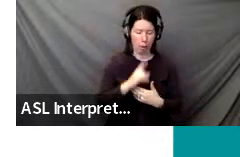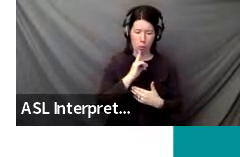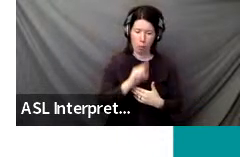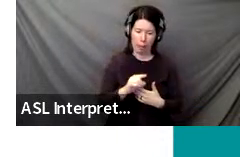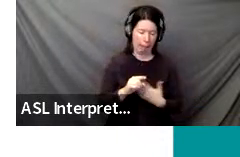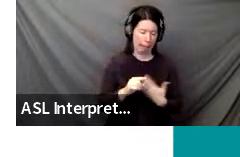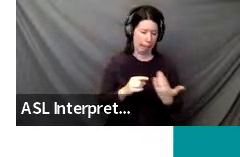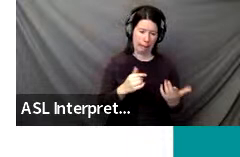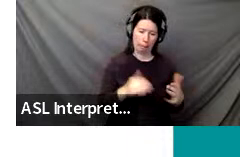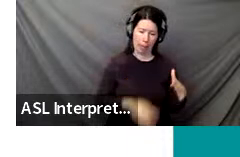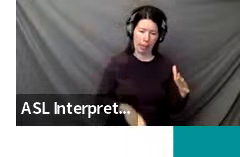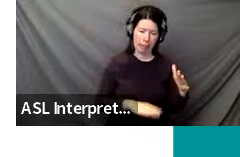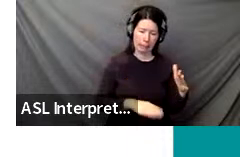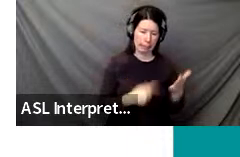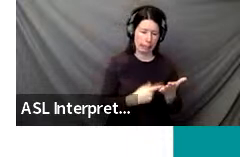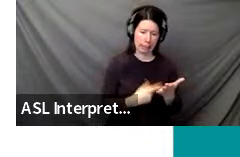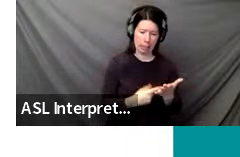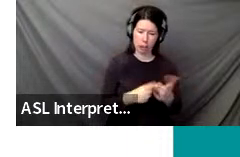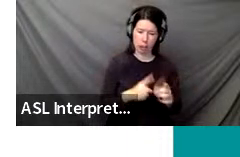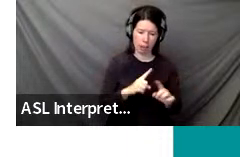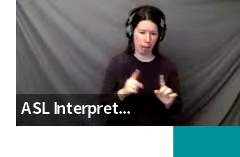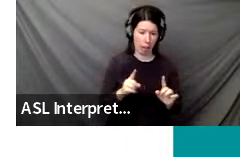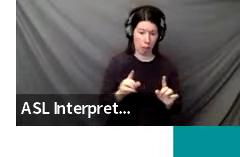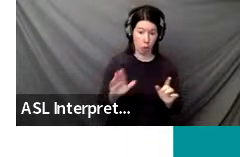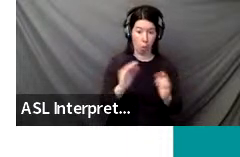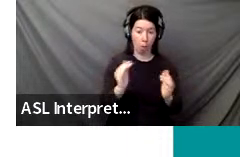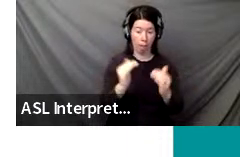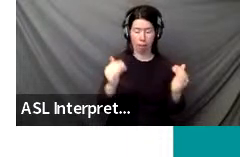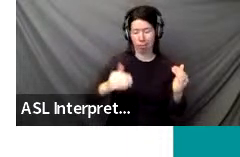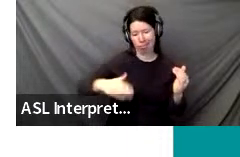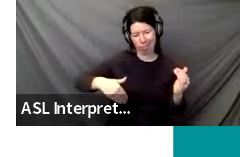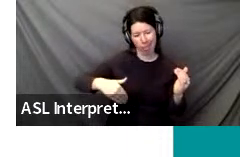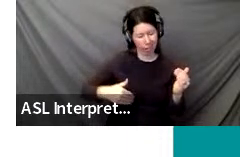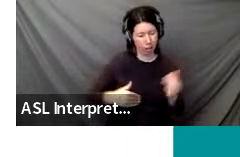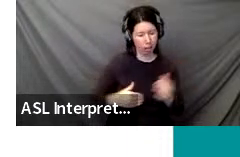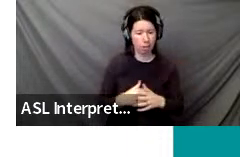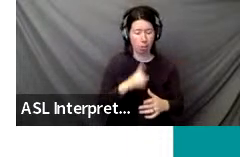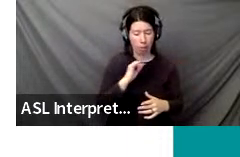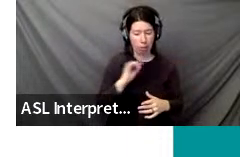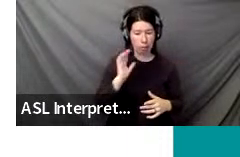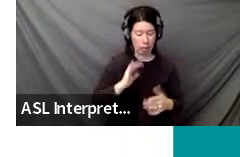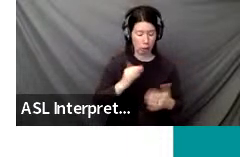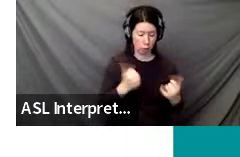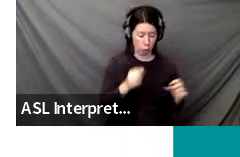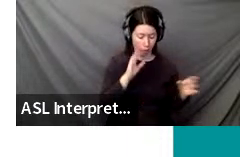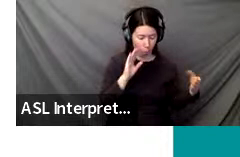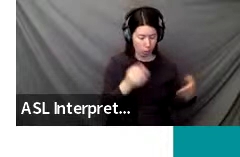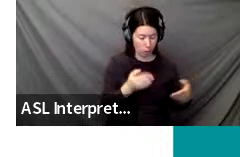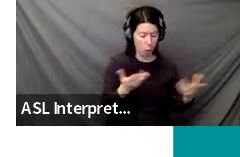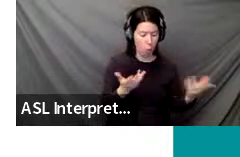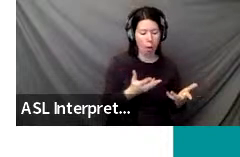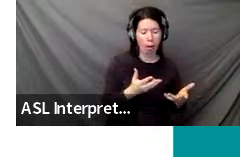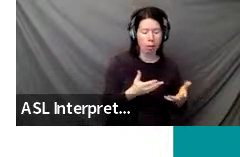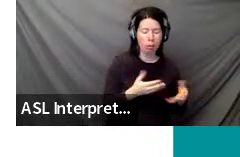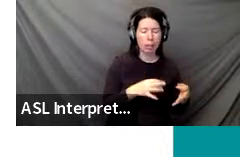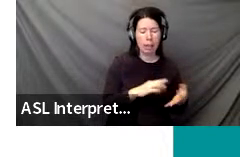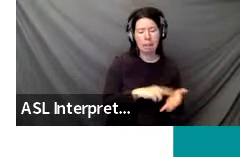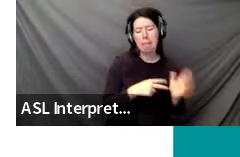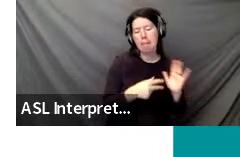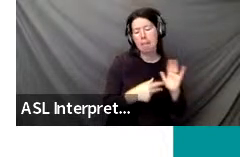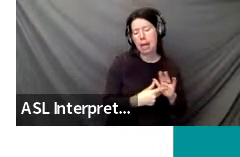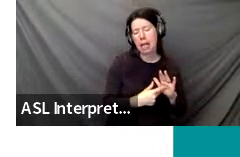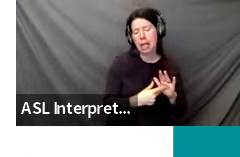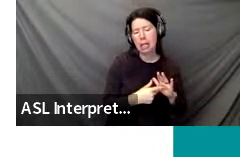that you've been involved in. Really trying to focus on what the definition of the Interstate